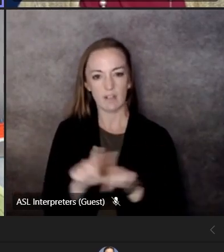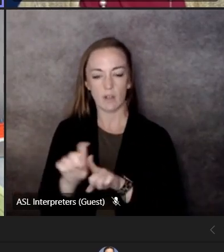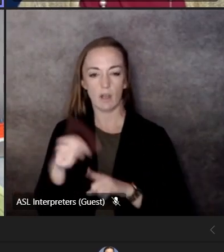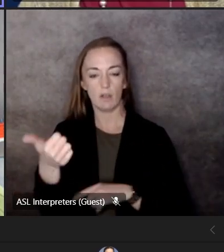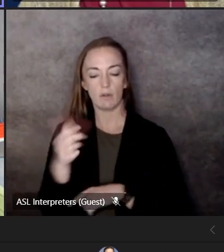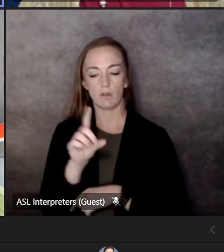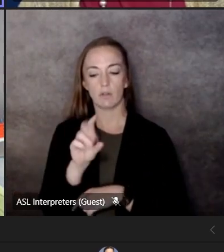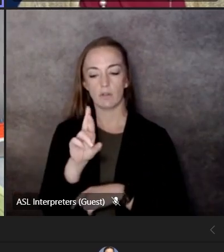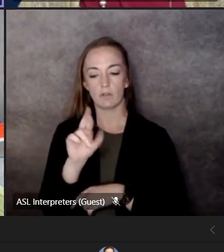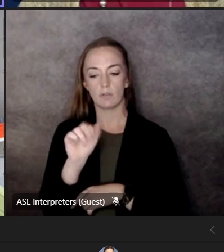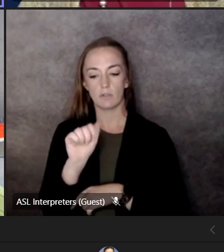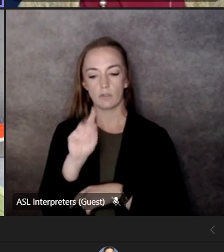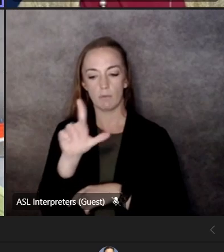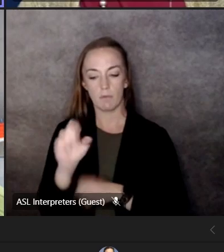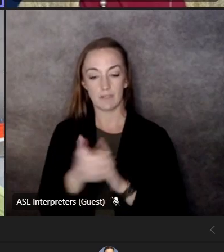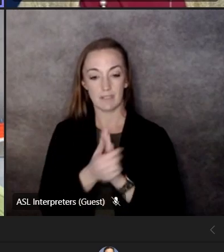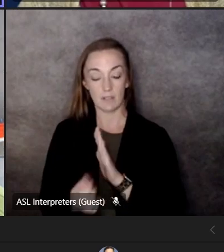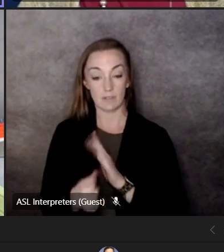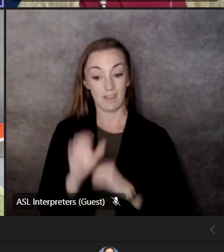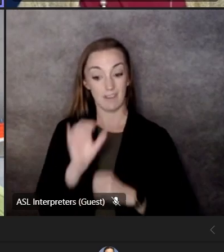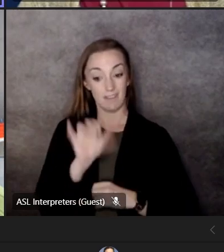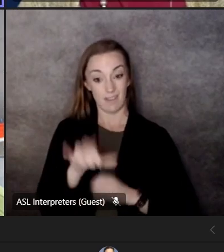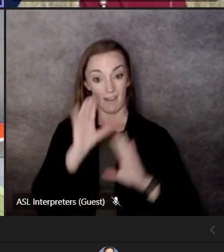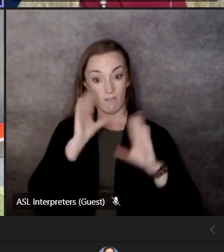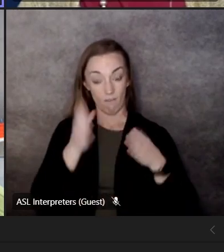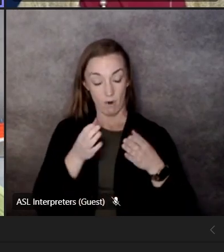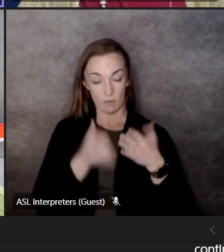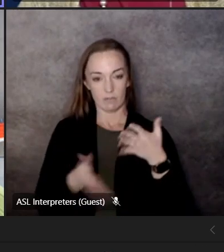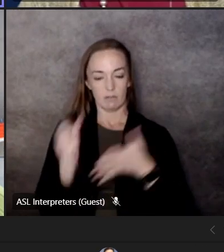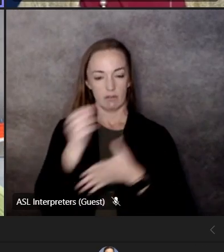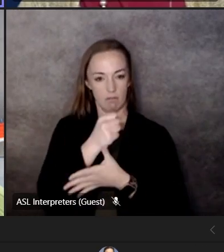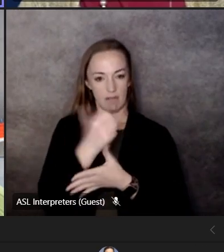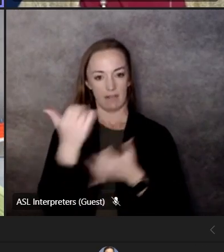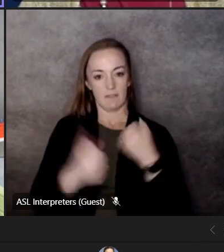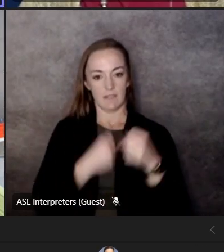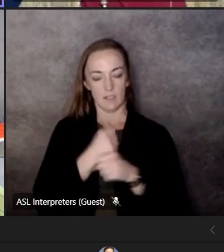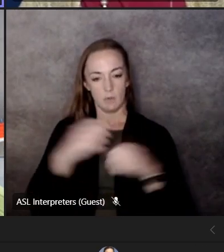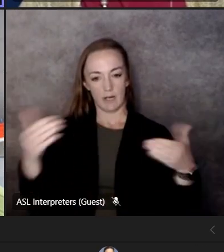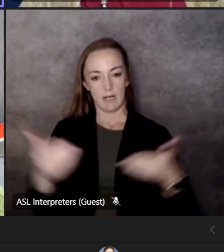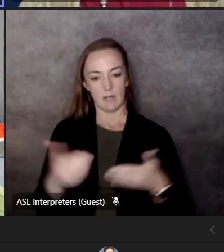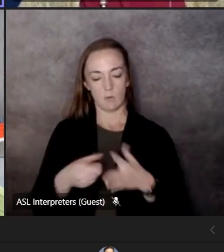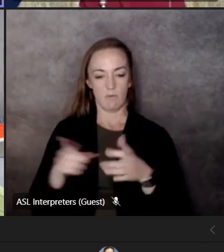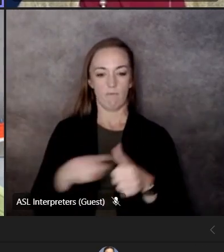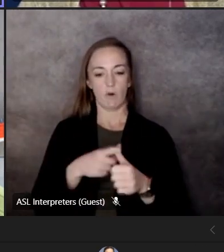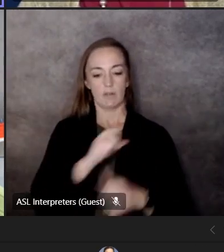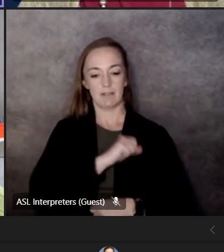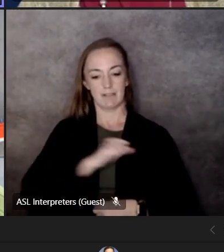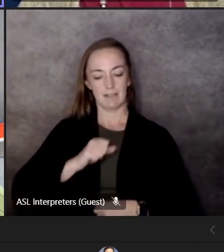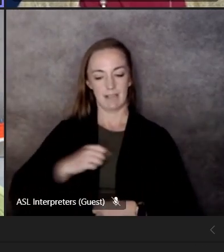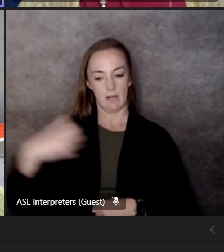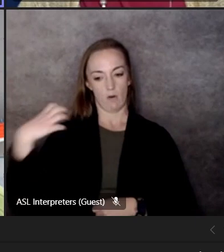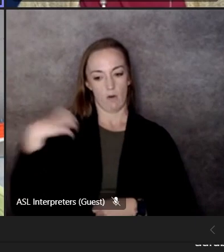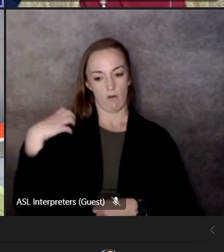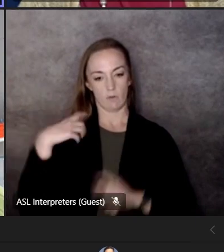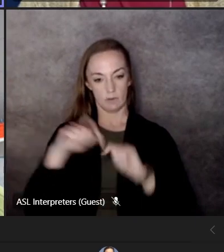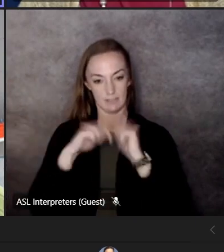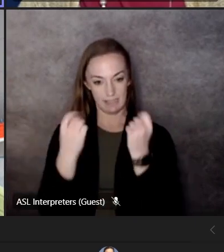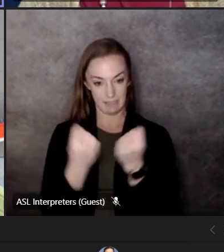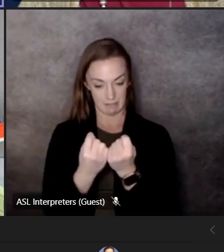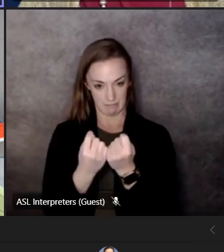focus in mind, this year we introduced our inaugural state officer team, and they took the reins of this conference. Excuse